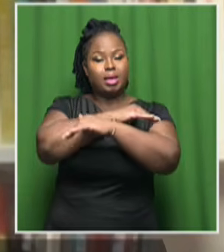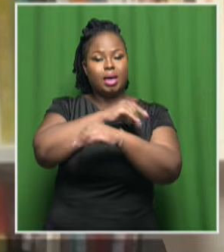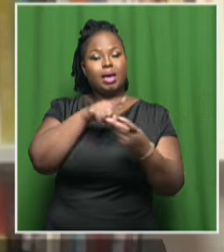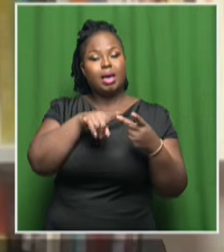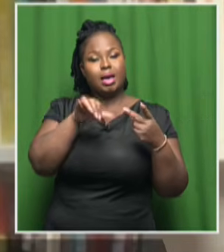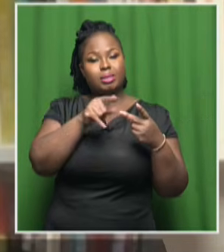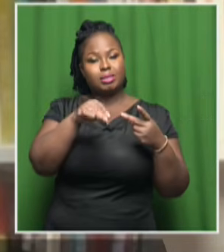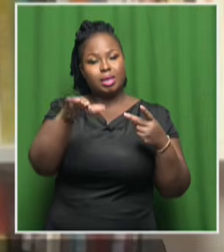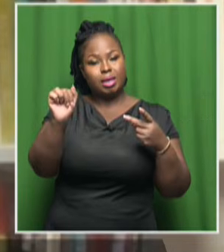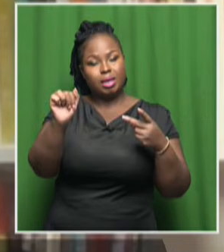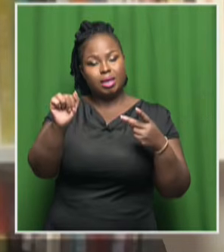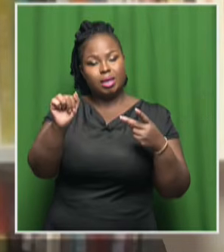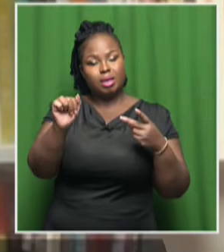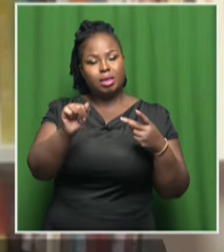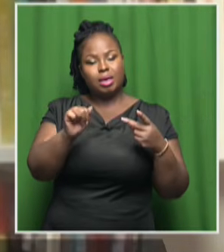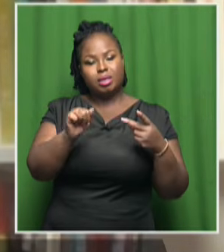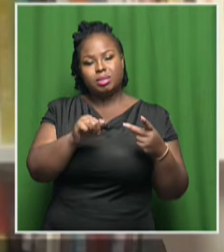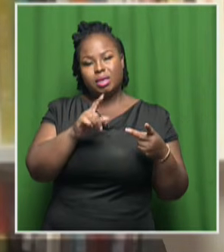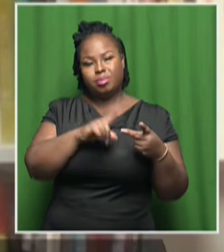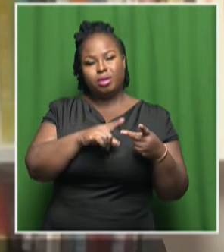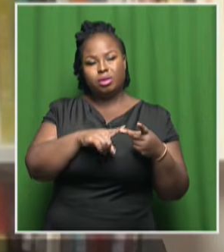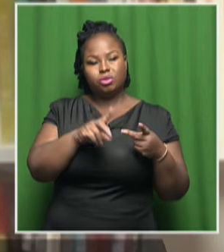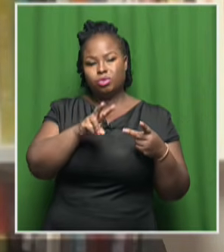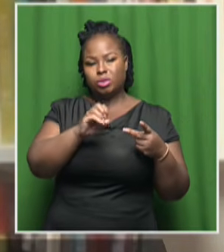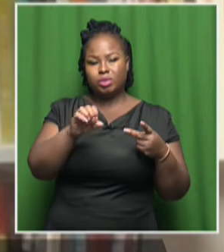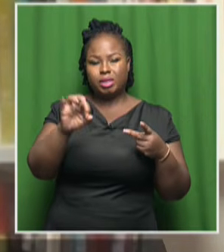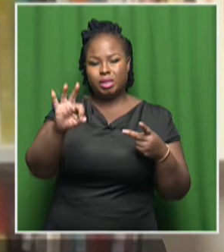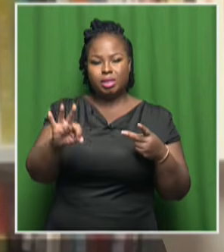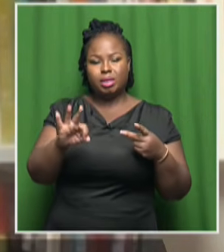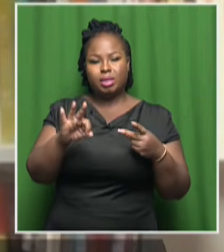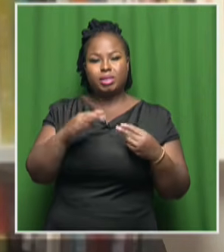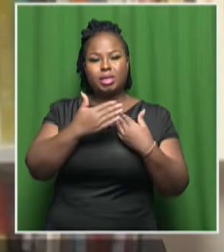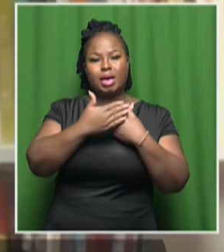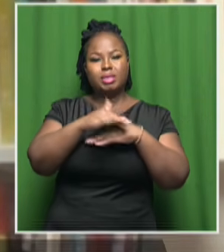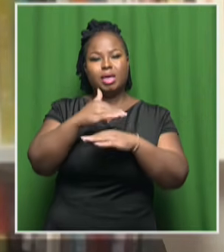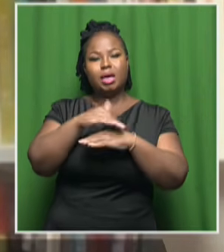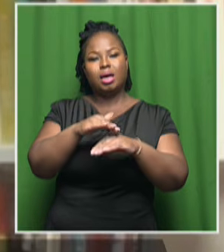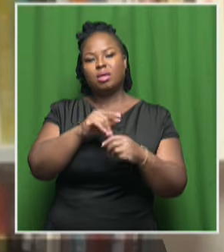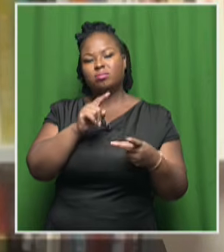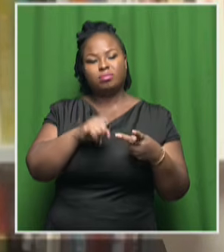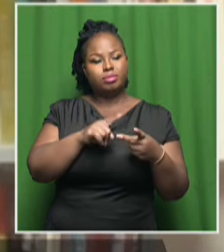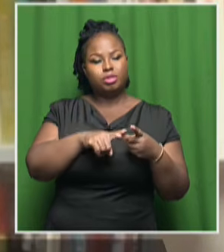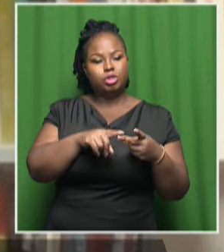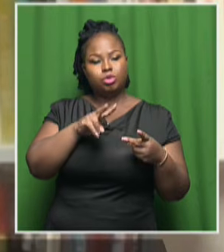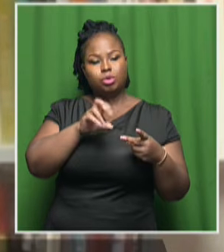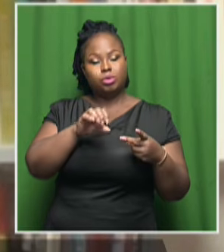2003, and there was a report, Leanne, that